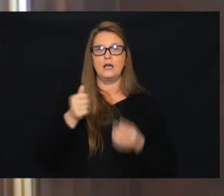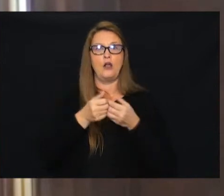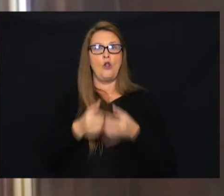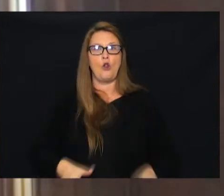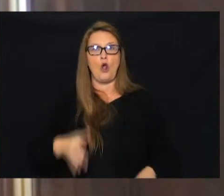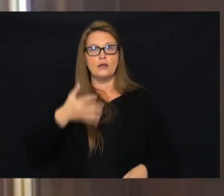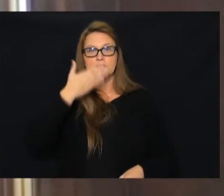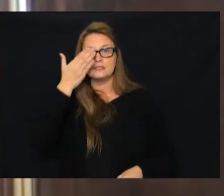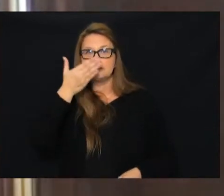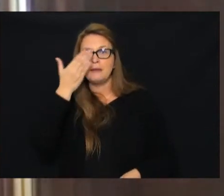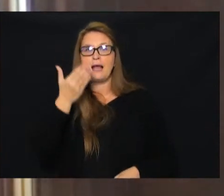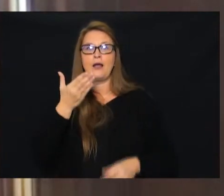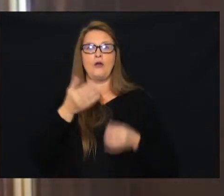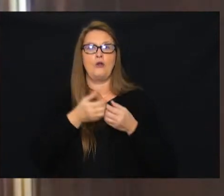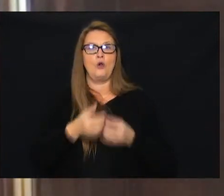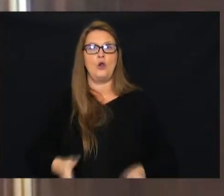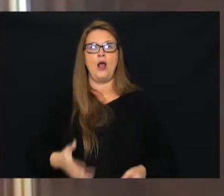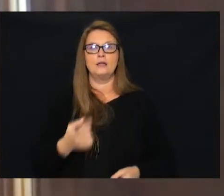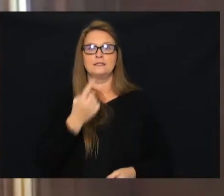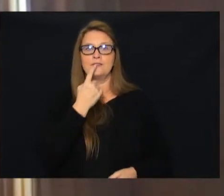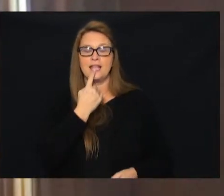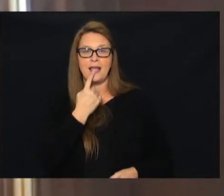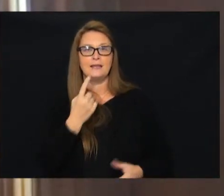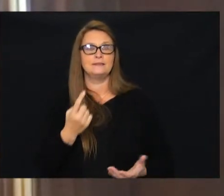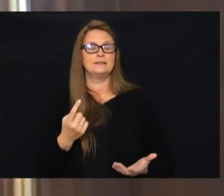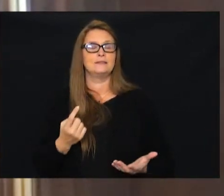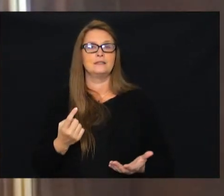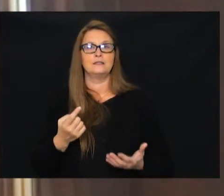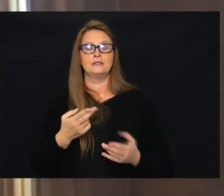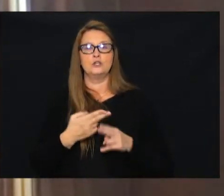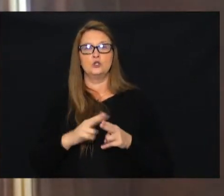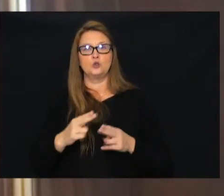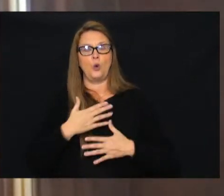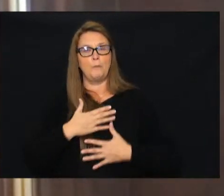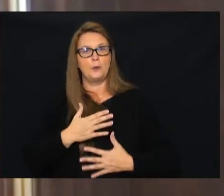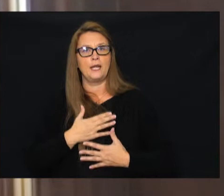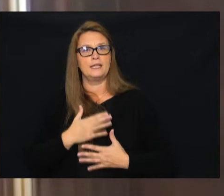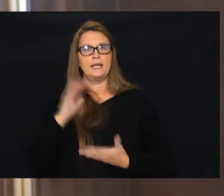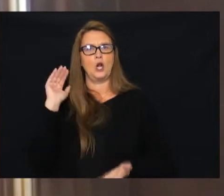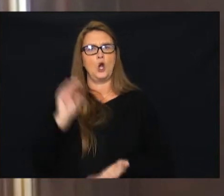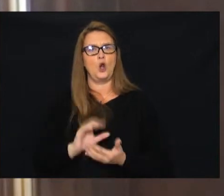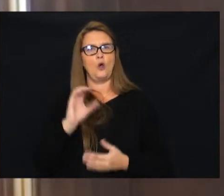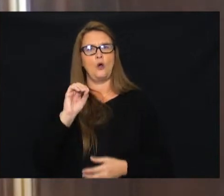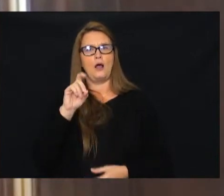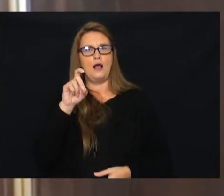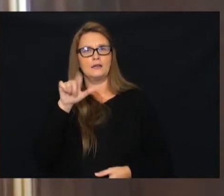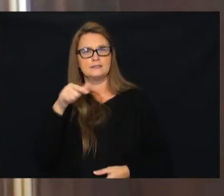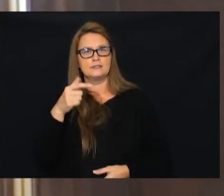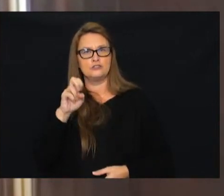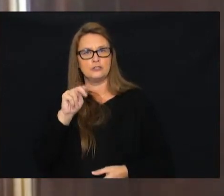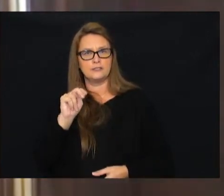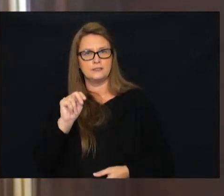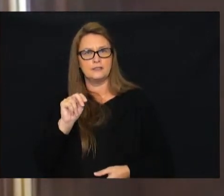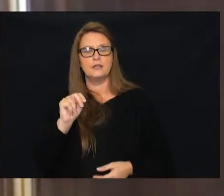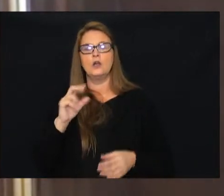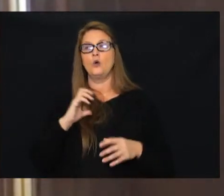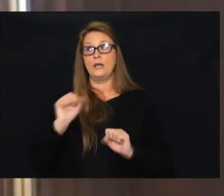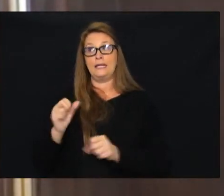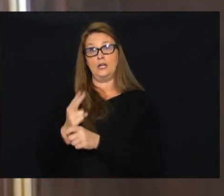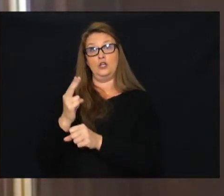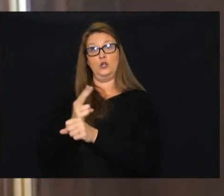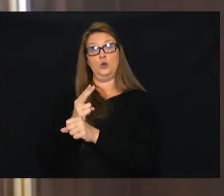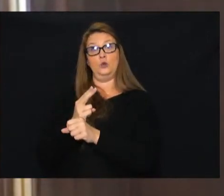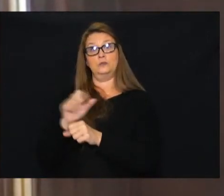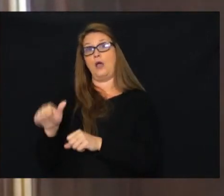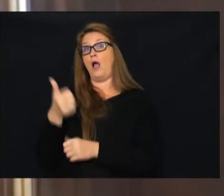of taste, really more shortness of breath, more low oxygen, then we may be able to utilize other treatments like